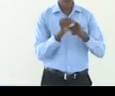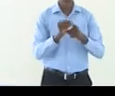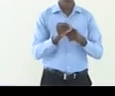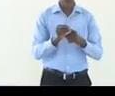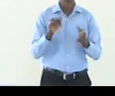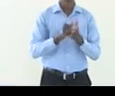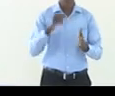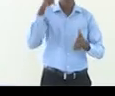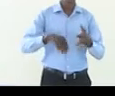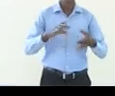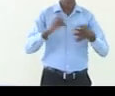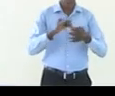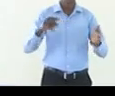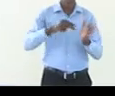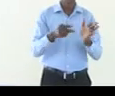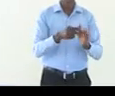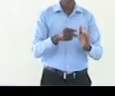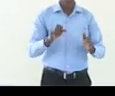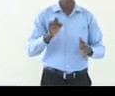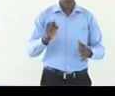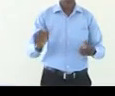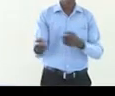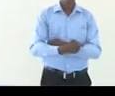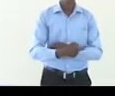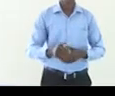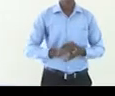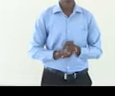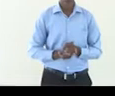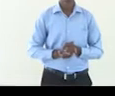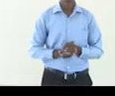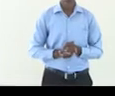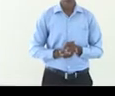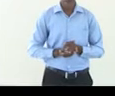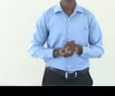what the statement means today. Do you have a broken relationship?